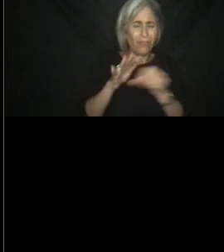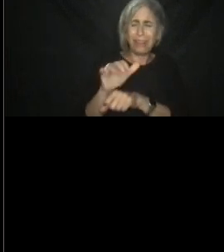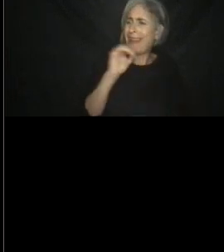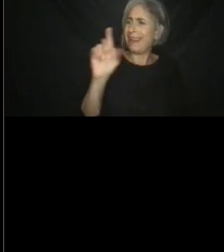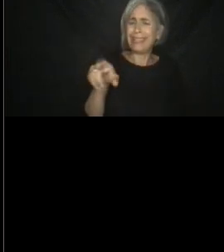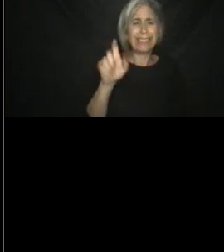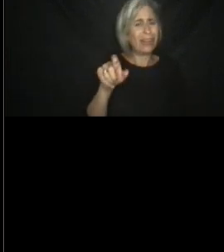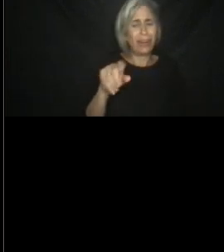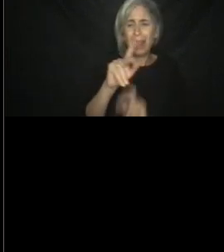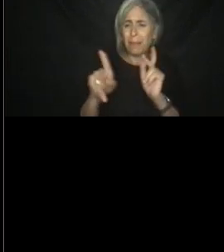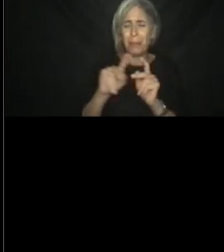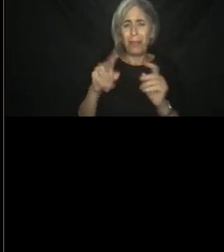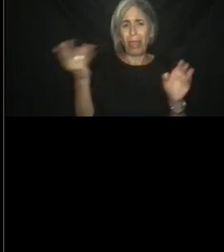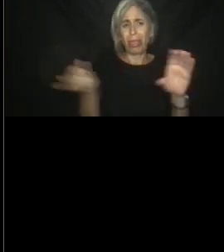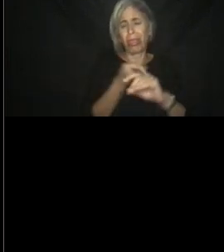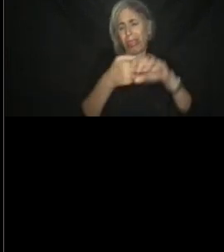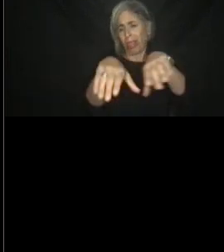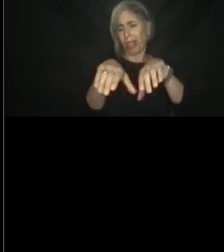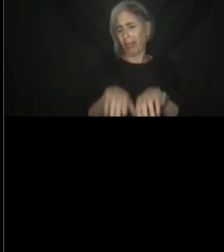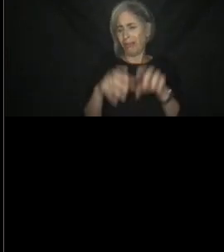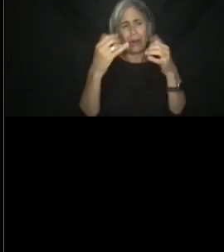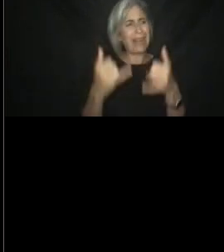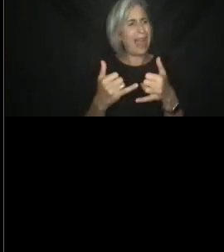Unnecessary people that's laying in the grave right now.